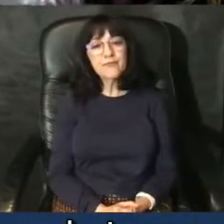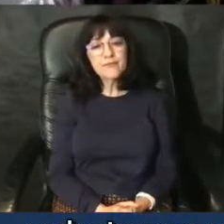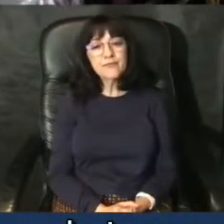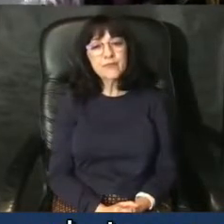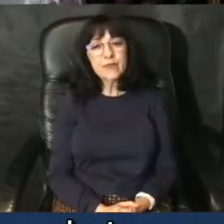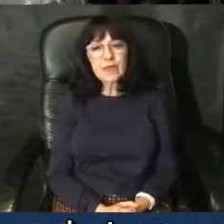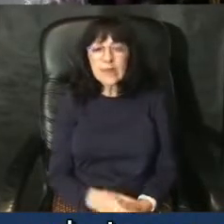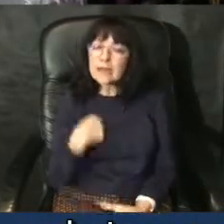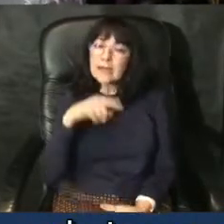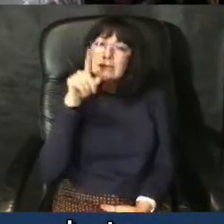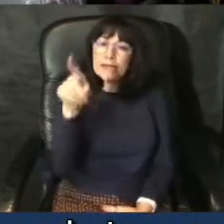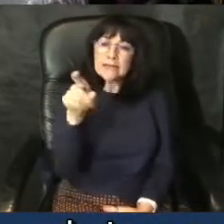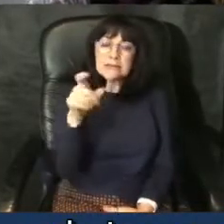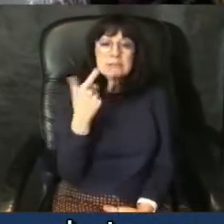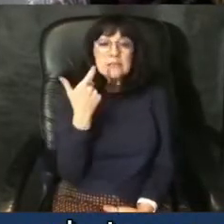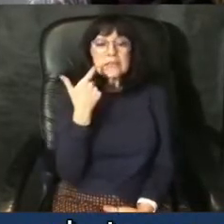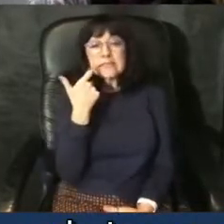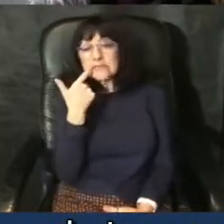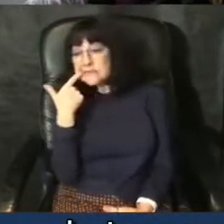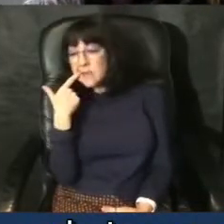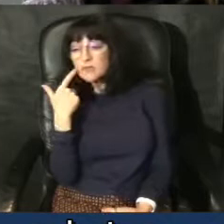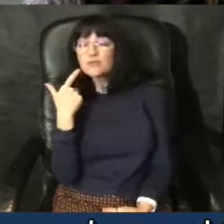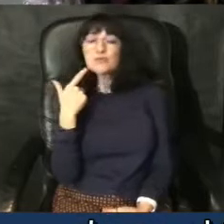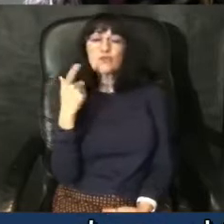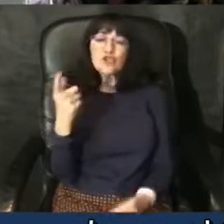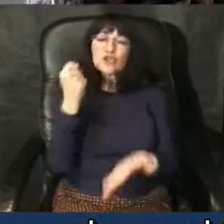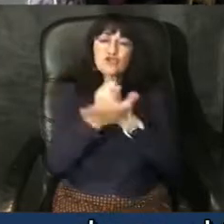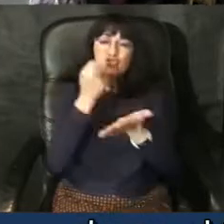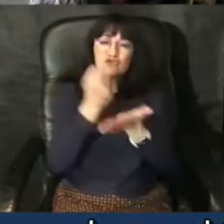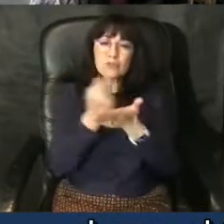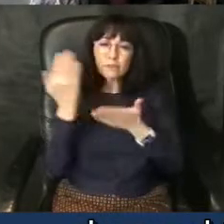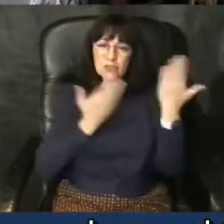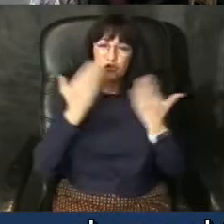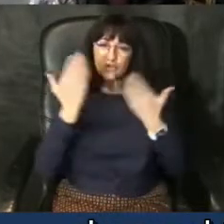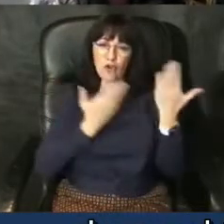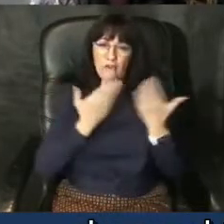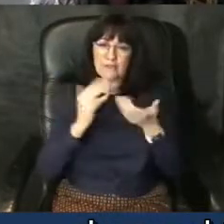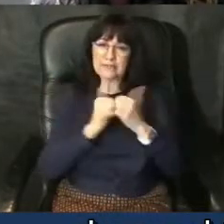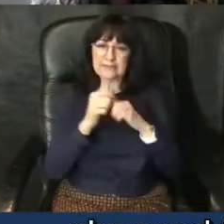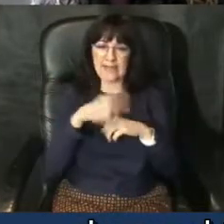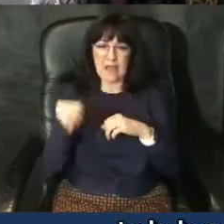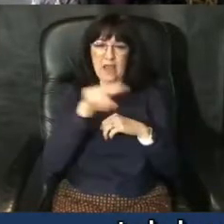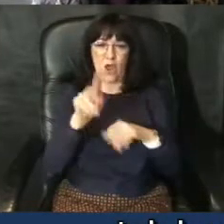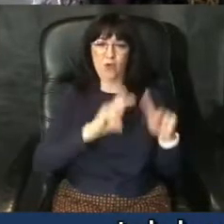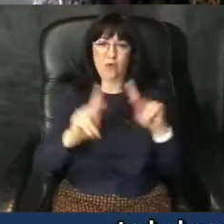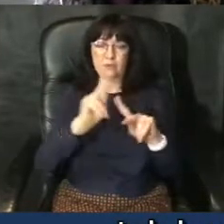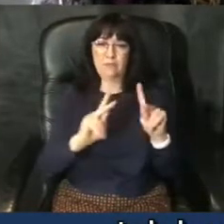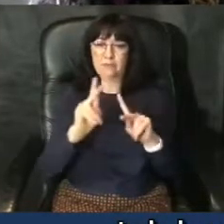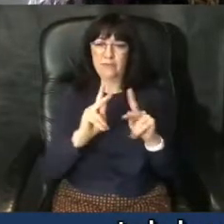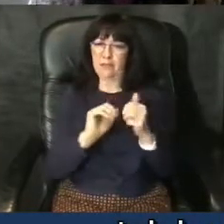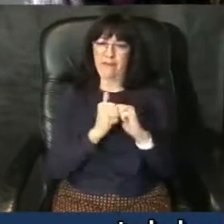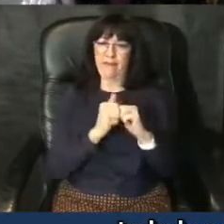substance use disorder treatment services and how they have changed for individuals. You've talked a little bit about